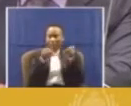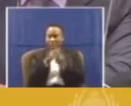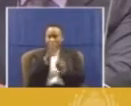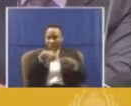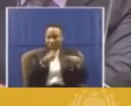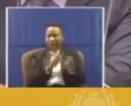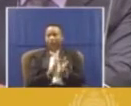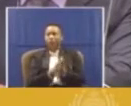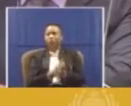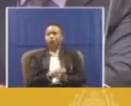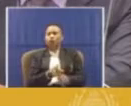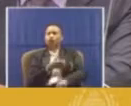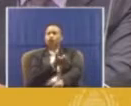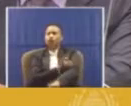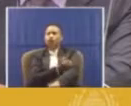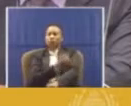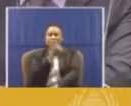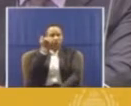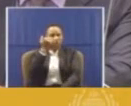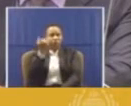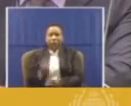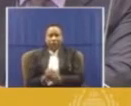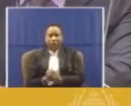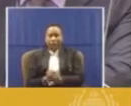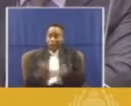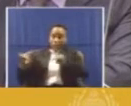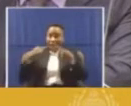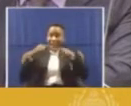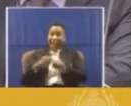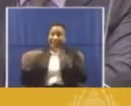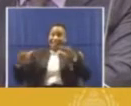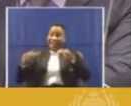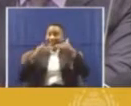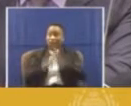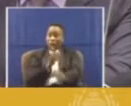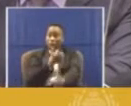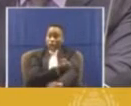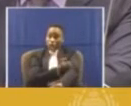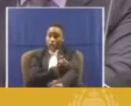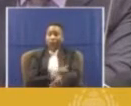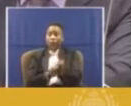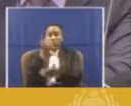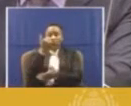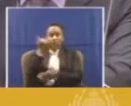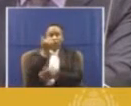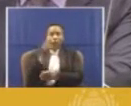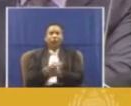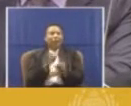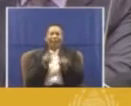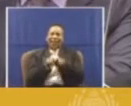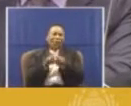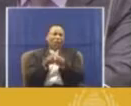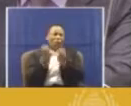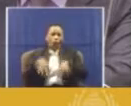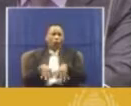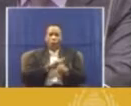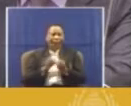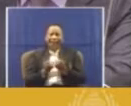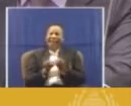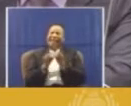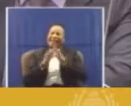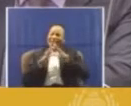The fight against drugs seems to be lost because there is an increasing number of children that are